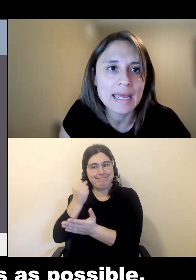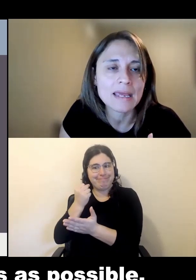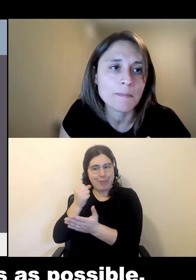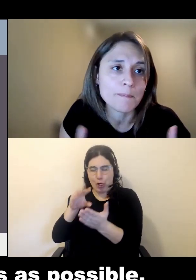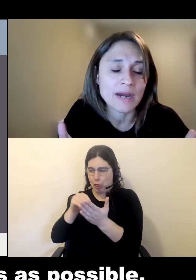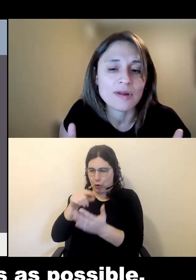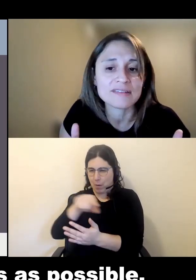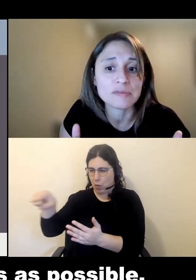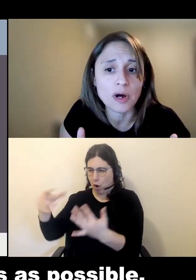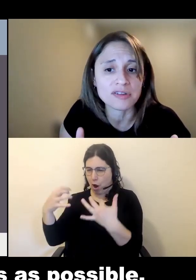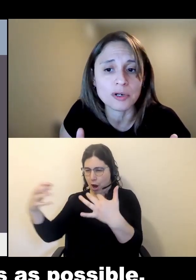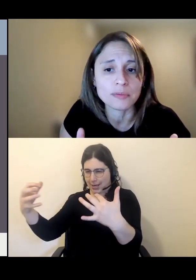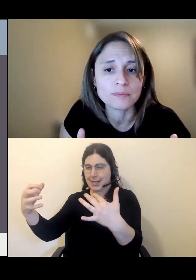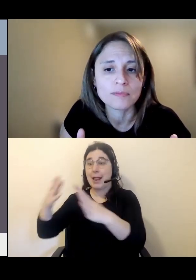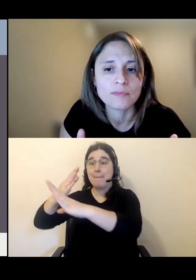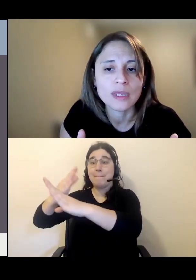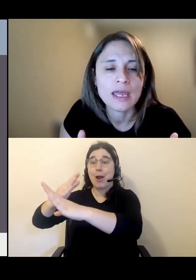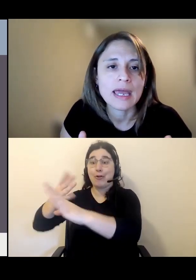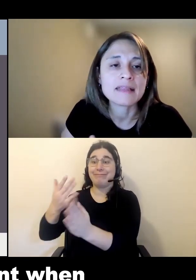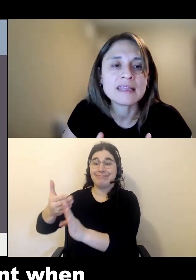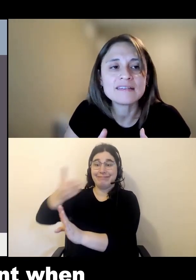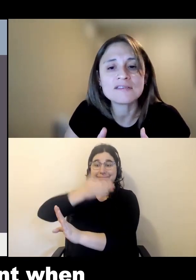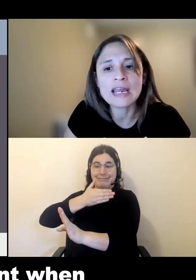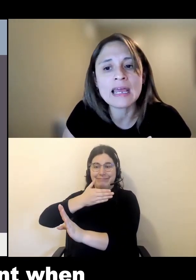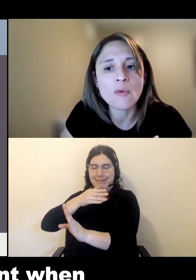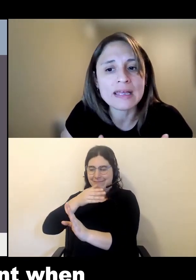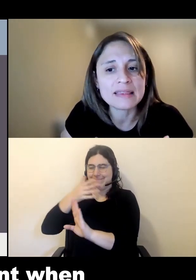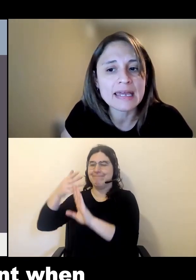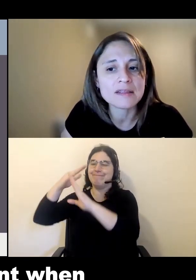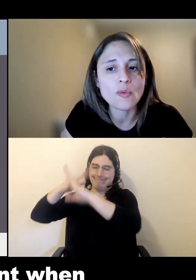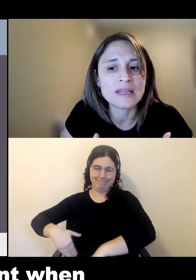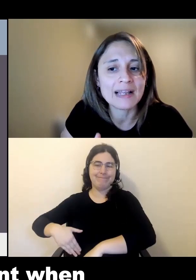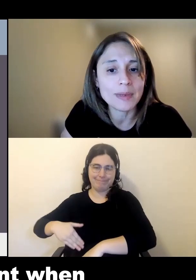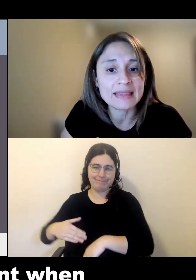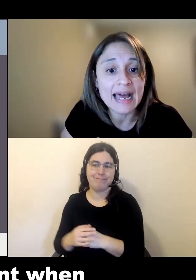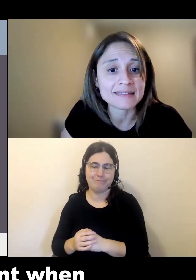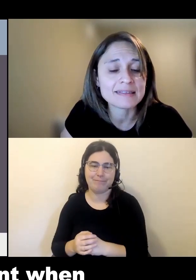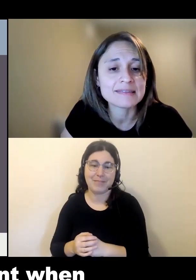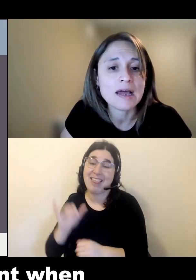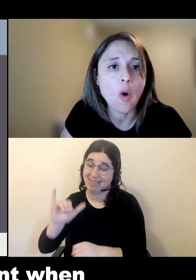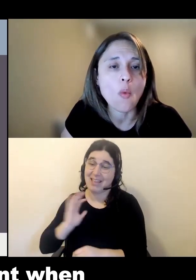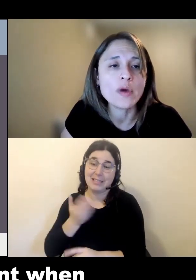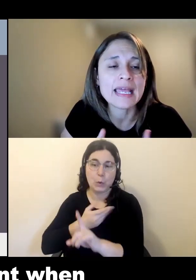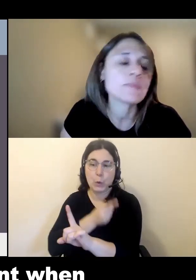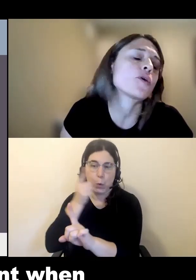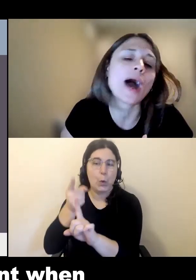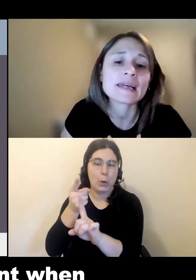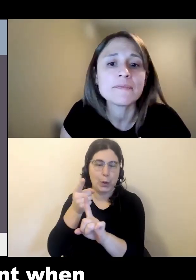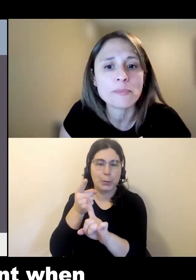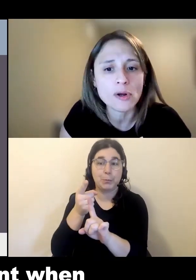as many barriers as possible. And this is really our intent when developing tasks. We